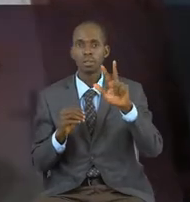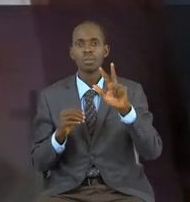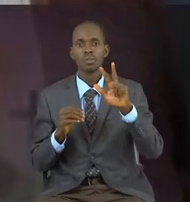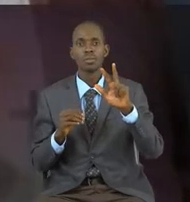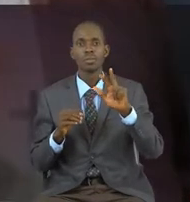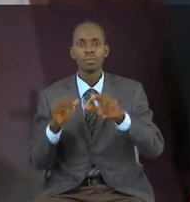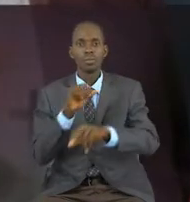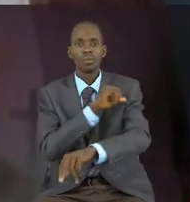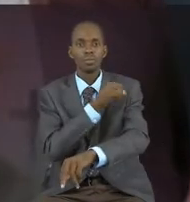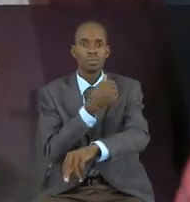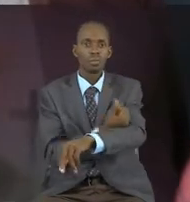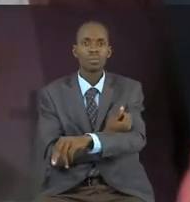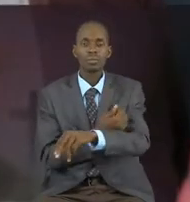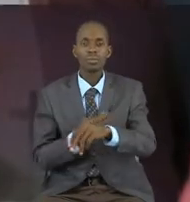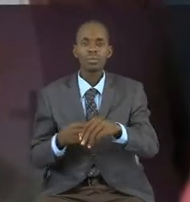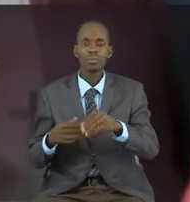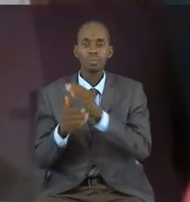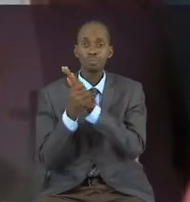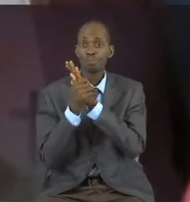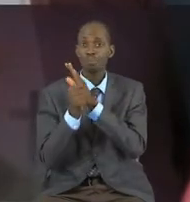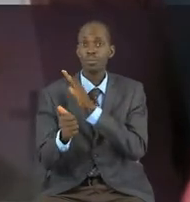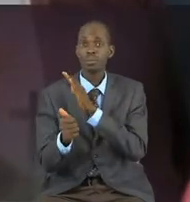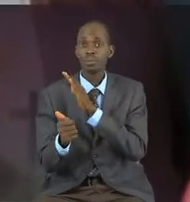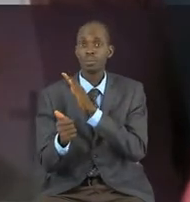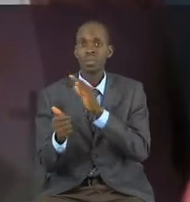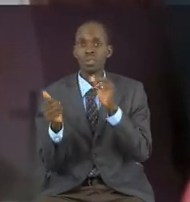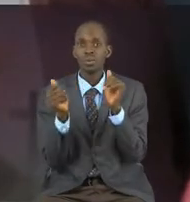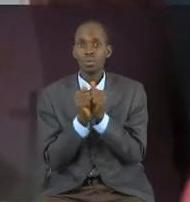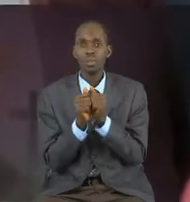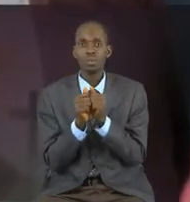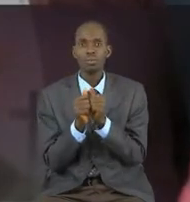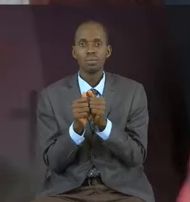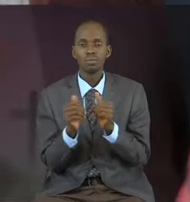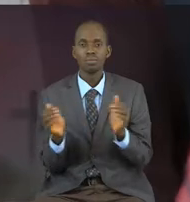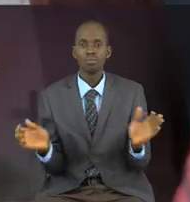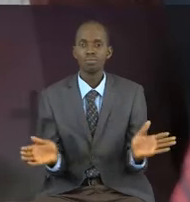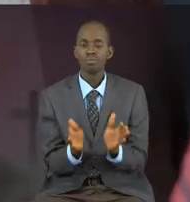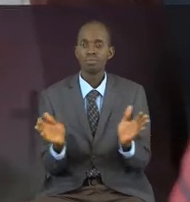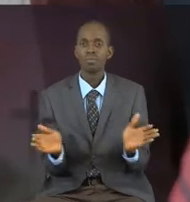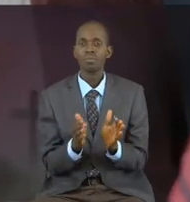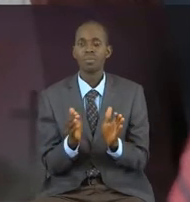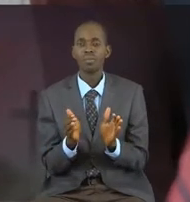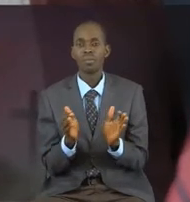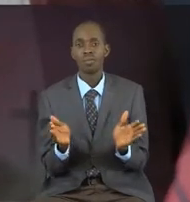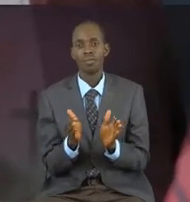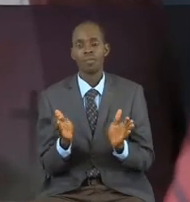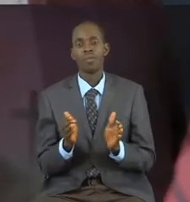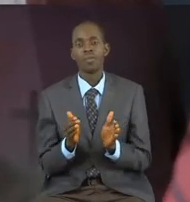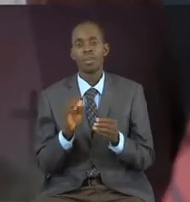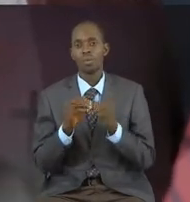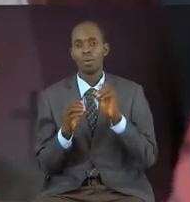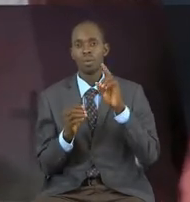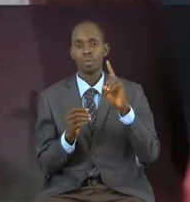authoritative mastery with compelling persuasion. Look at number one there.